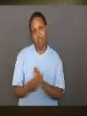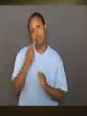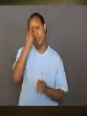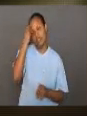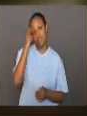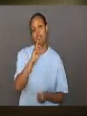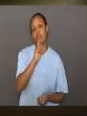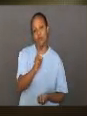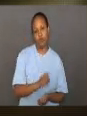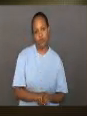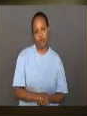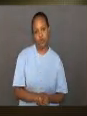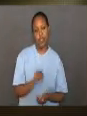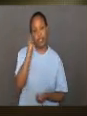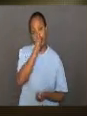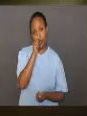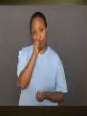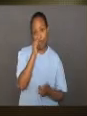peoples of Ethiopia.